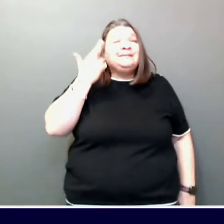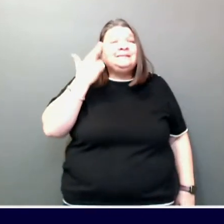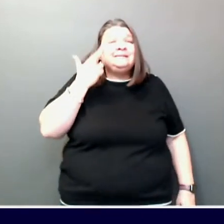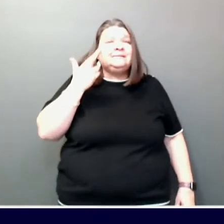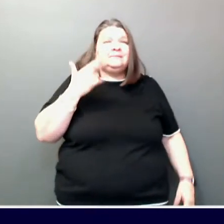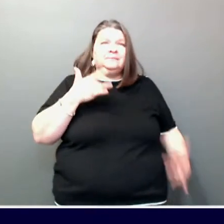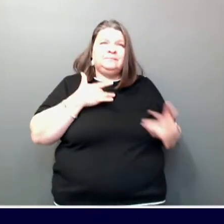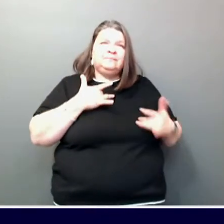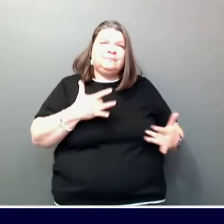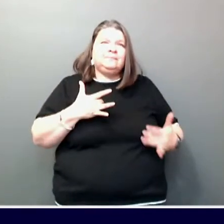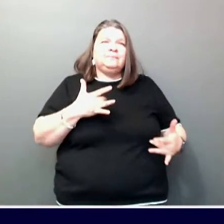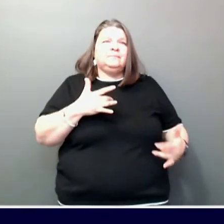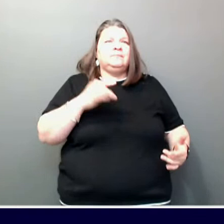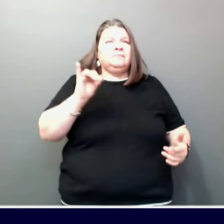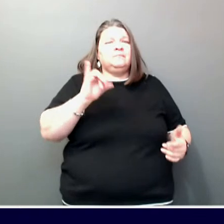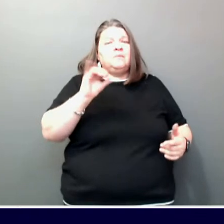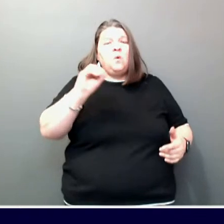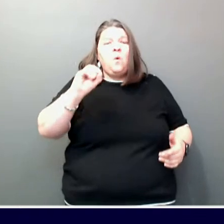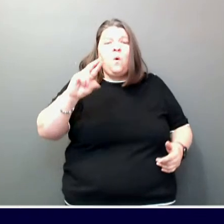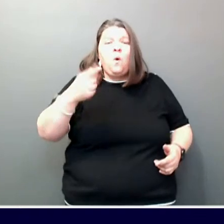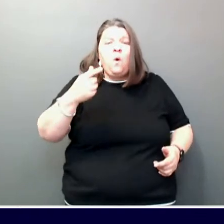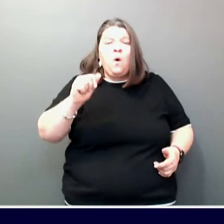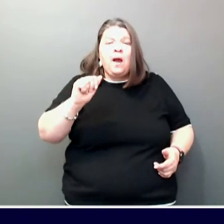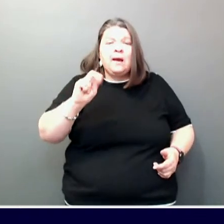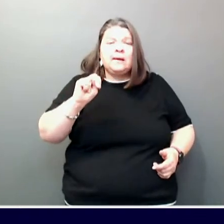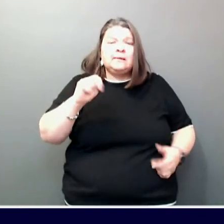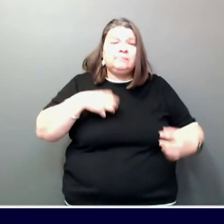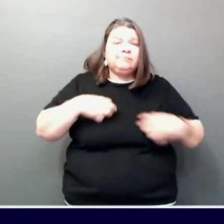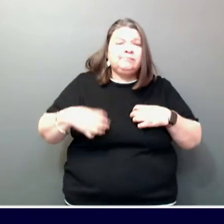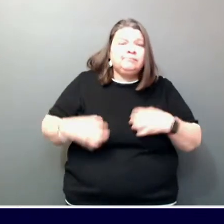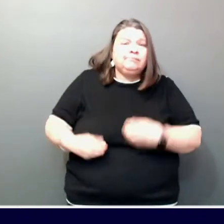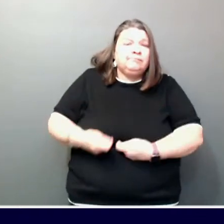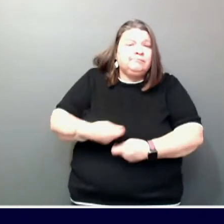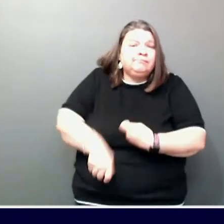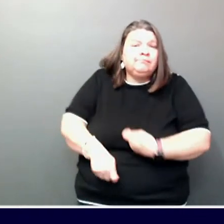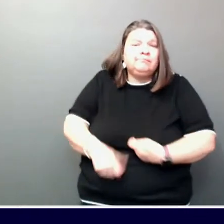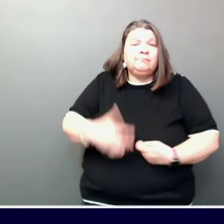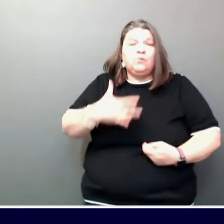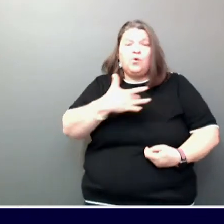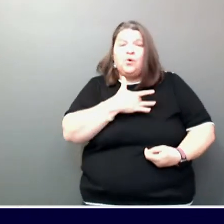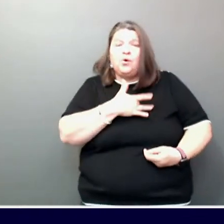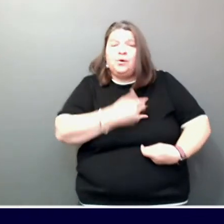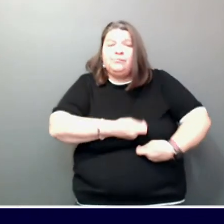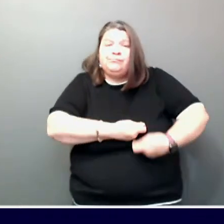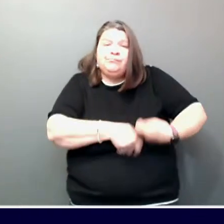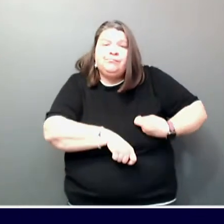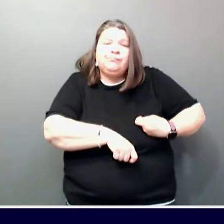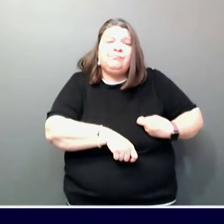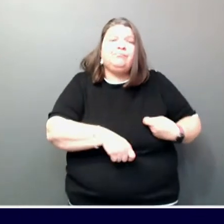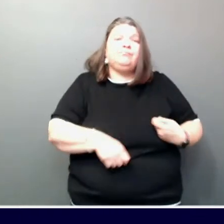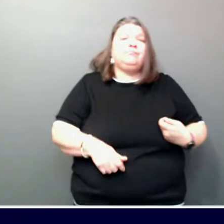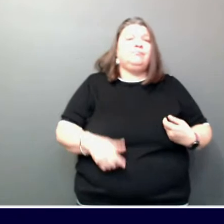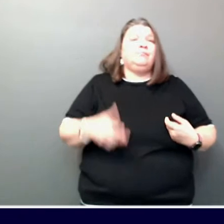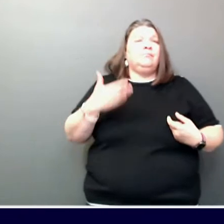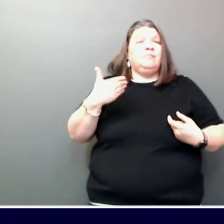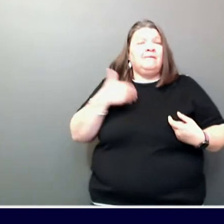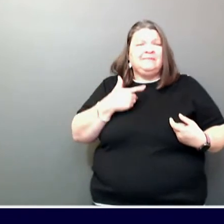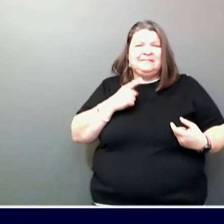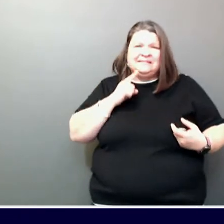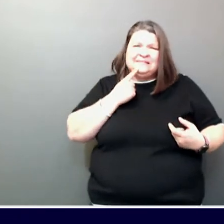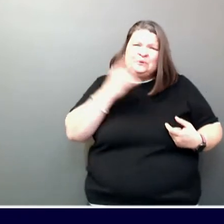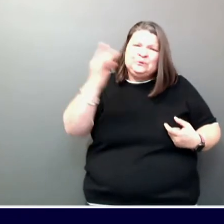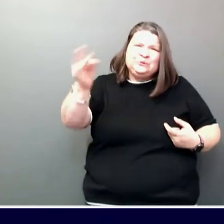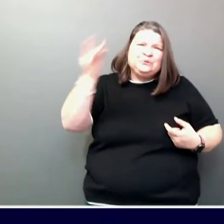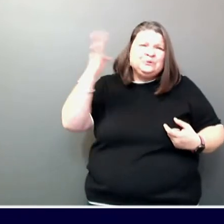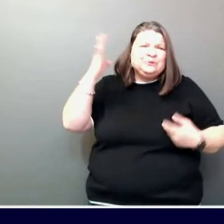rheumatologist. These are folks that have medical conditions like an organ transplant, or have been or are being treated for cancer, or